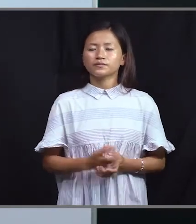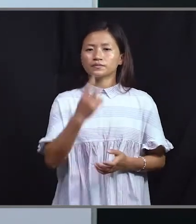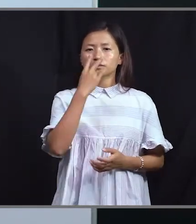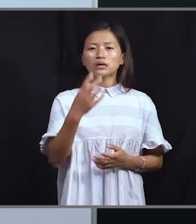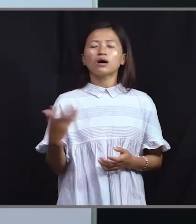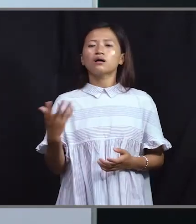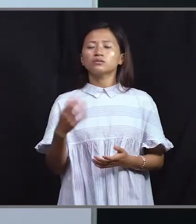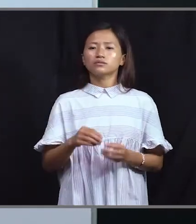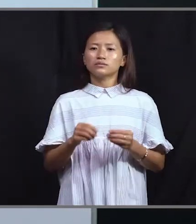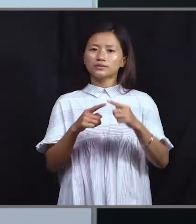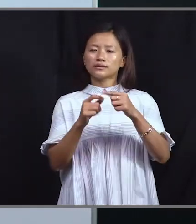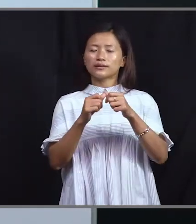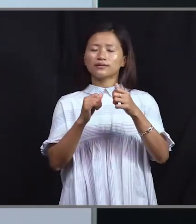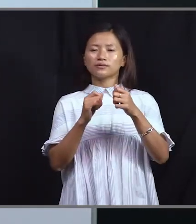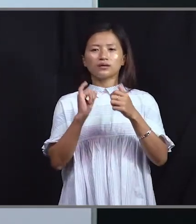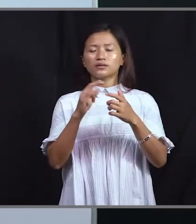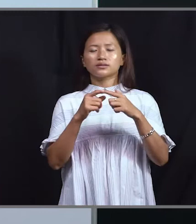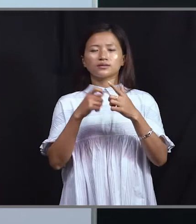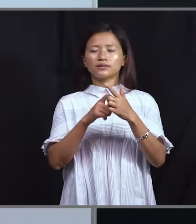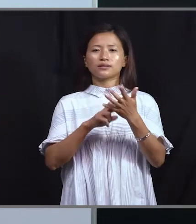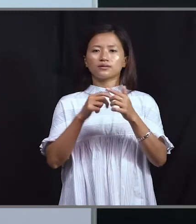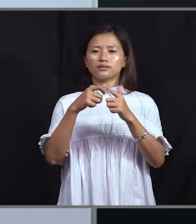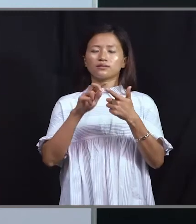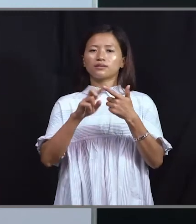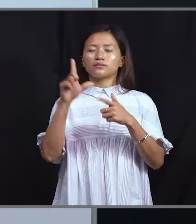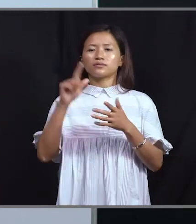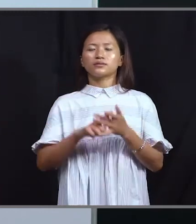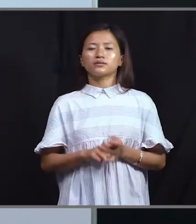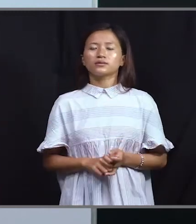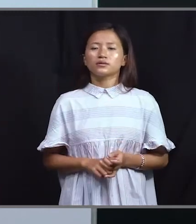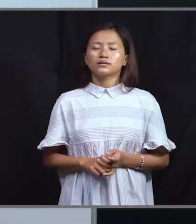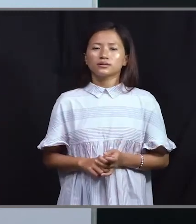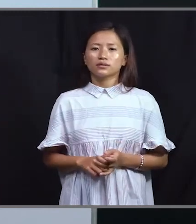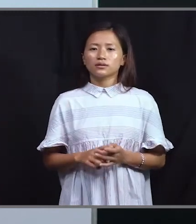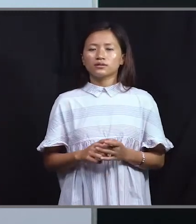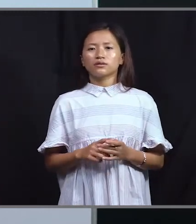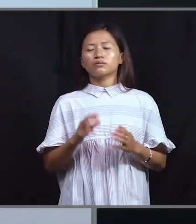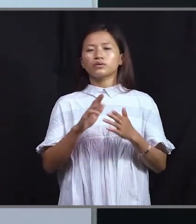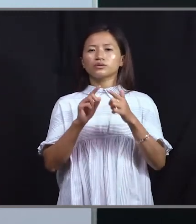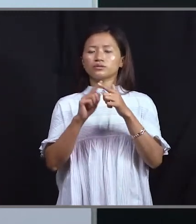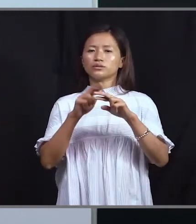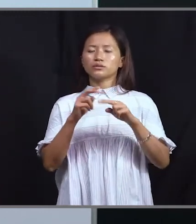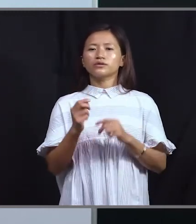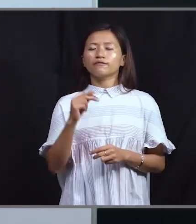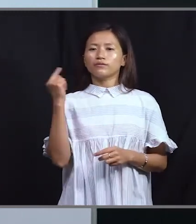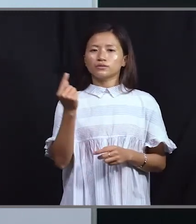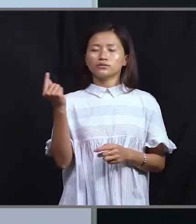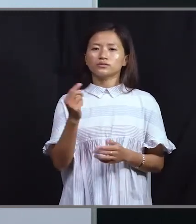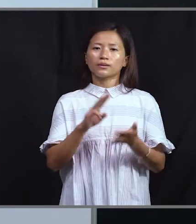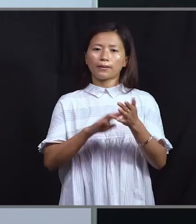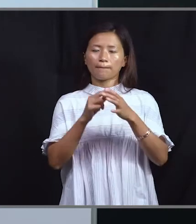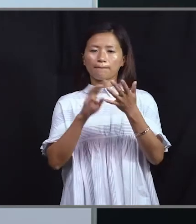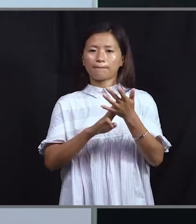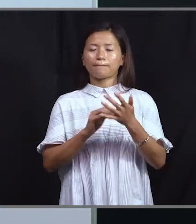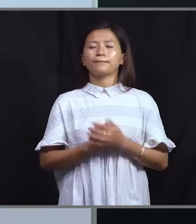see how to tackle those challenges. So this is a monitoring function, okay, in management. So these are the